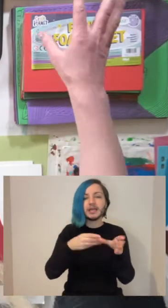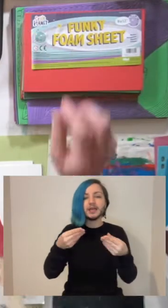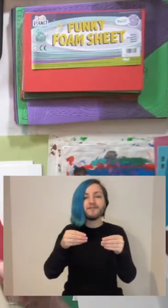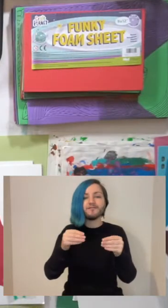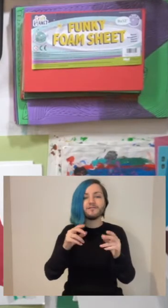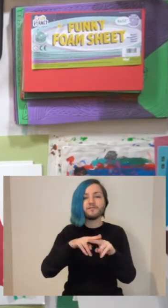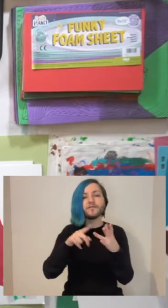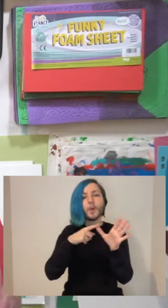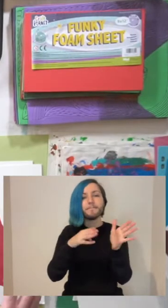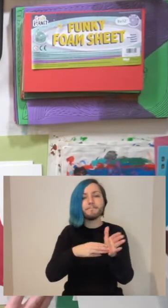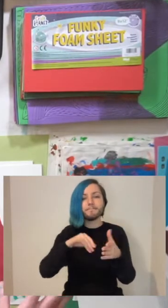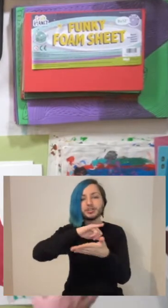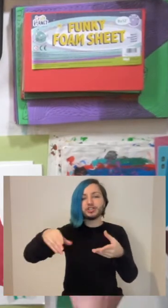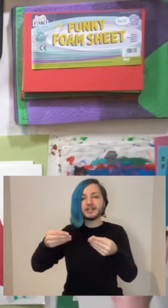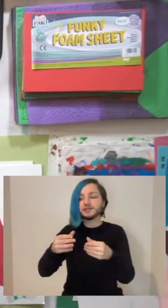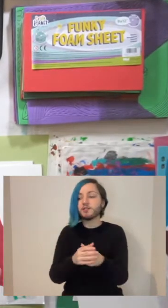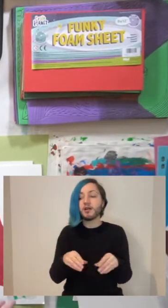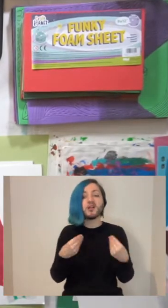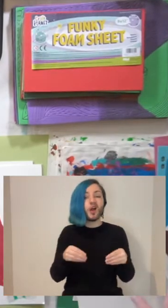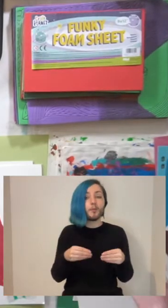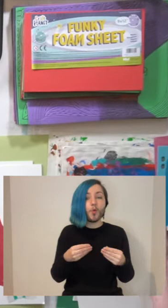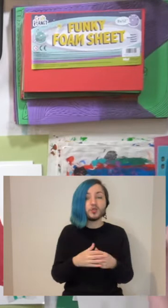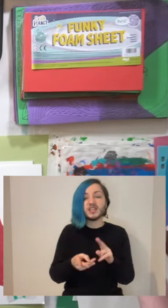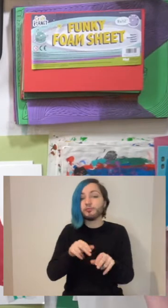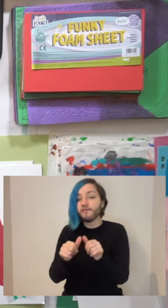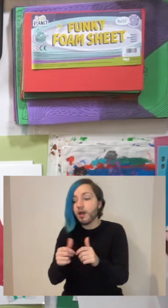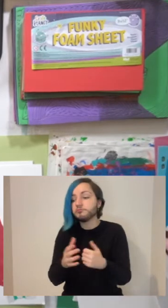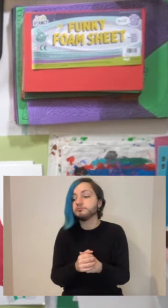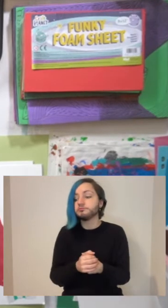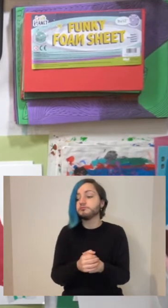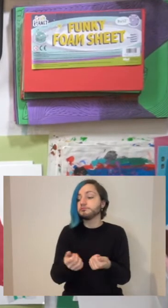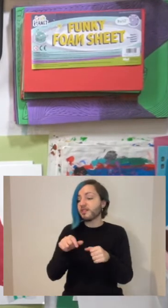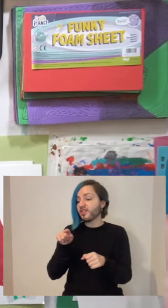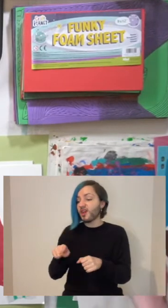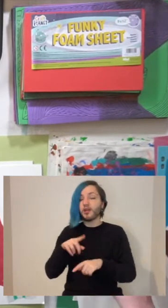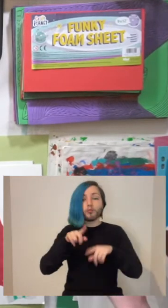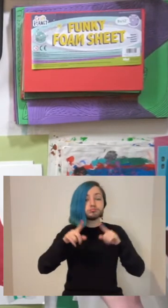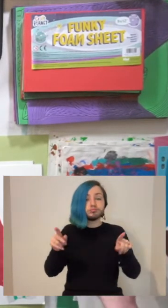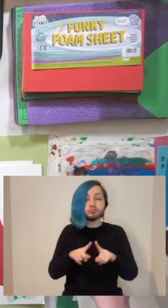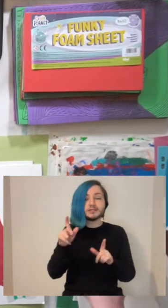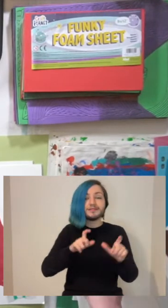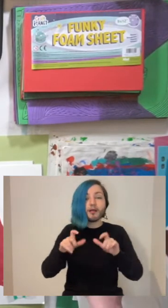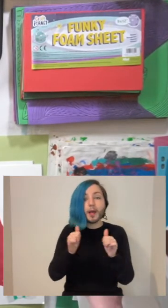Cardboard, if you prefer, and then a variety of different color papers,